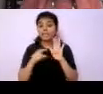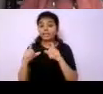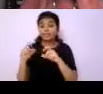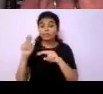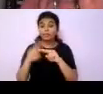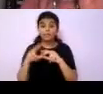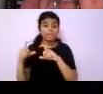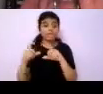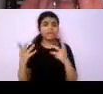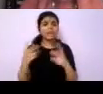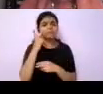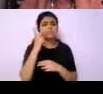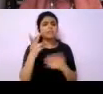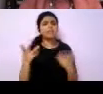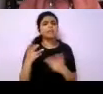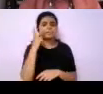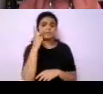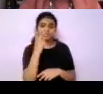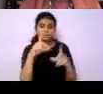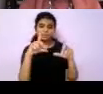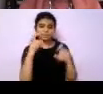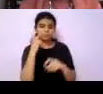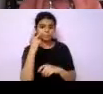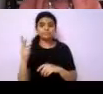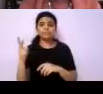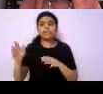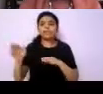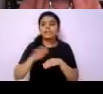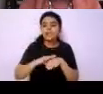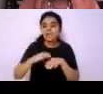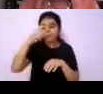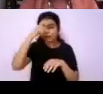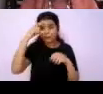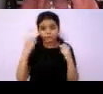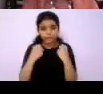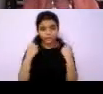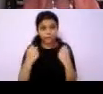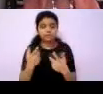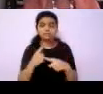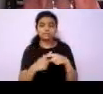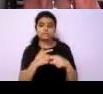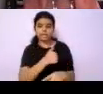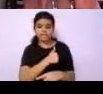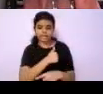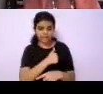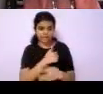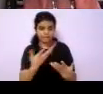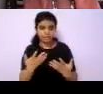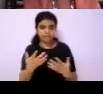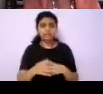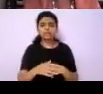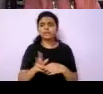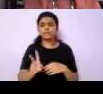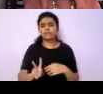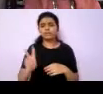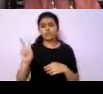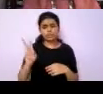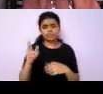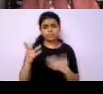tripart conception of care as labor, as an attitude, or disposition, and a